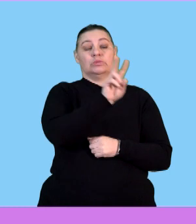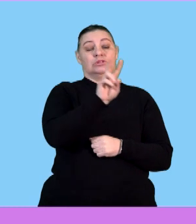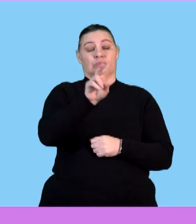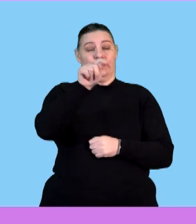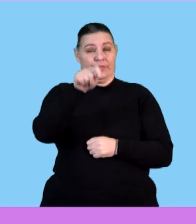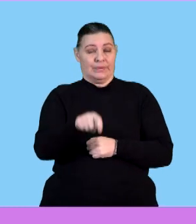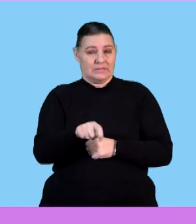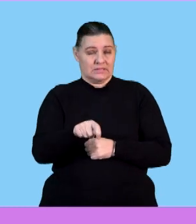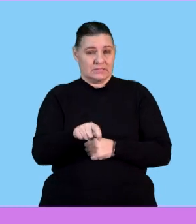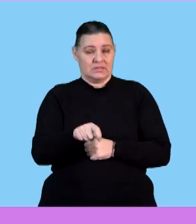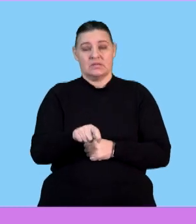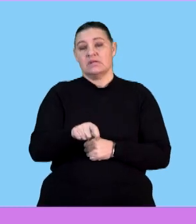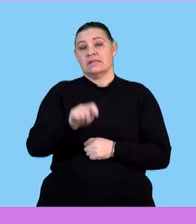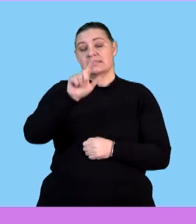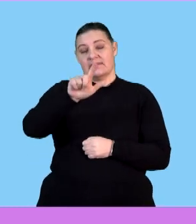of